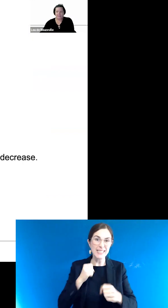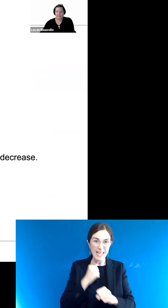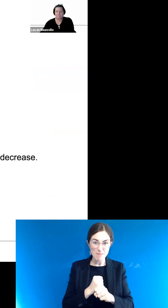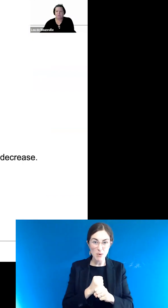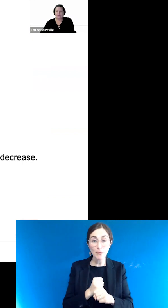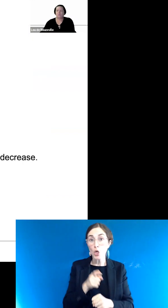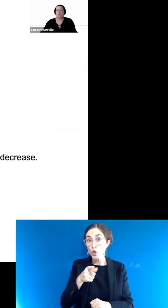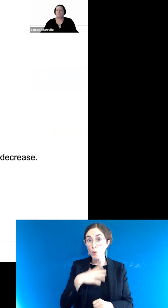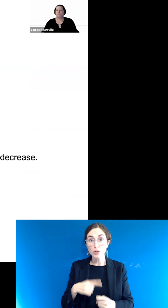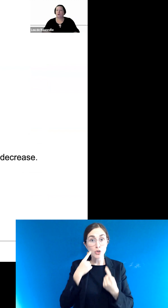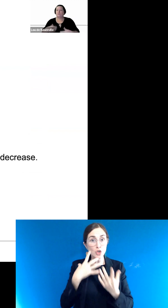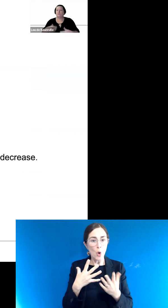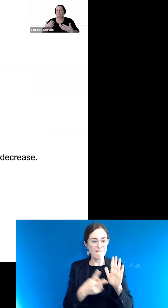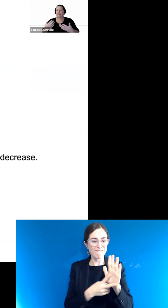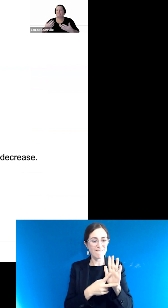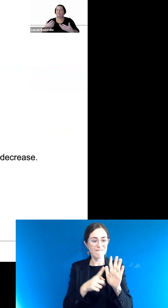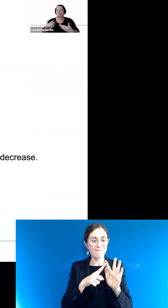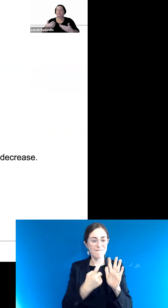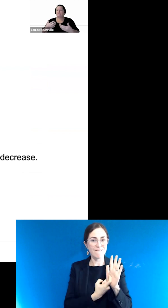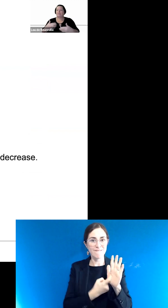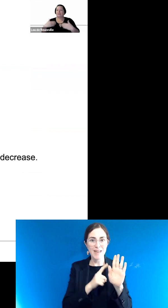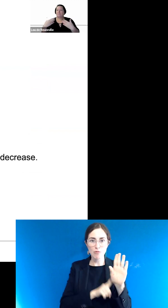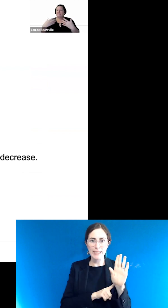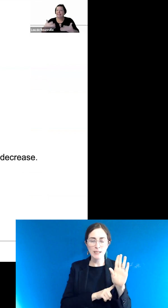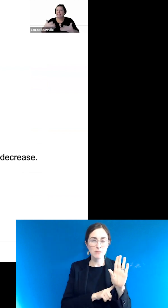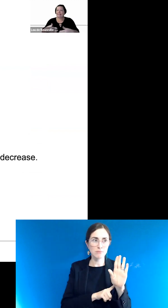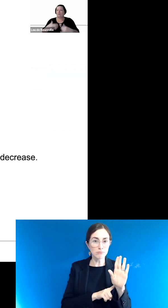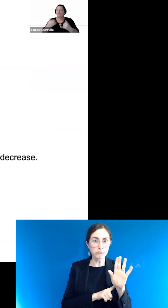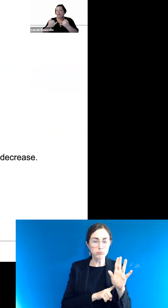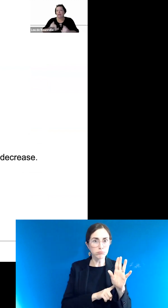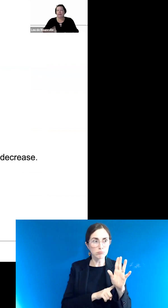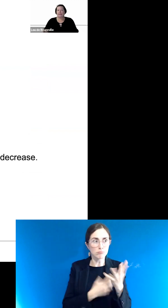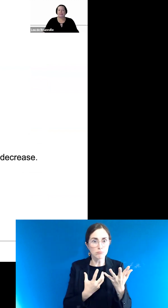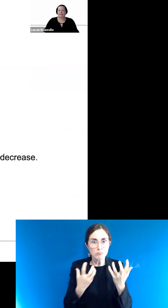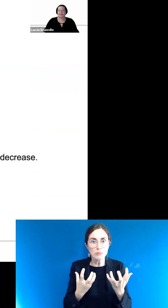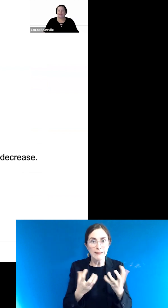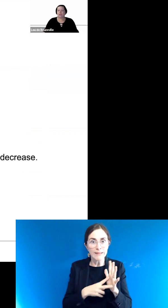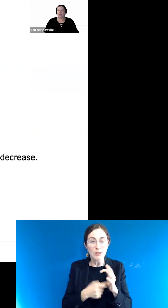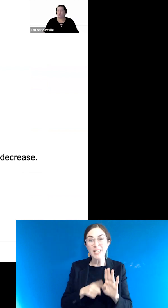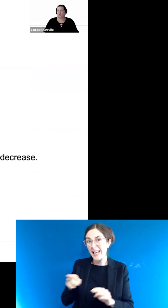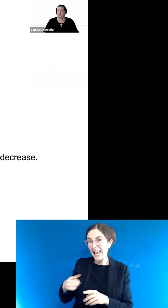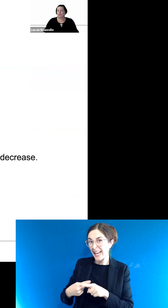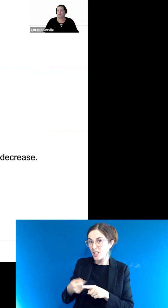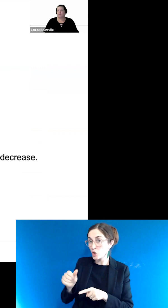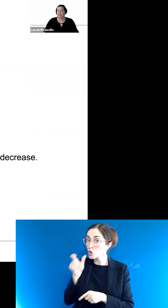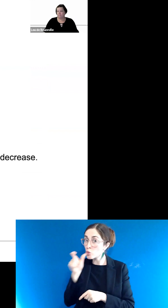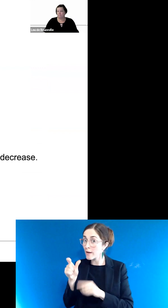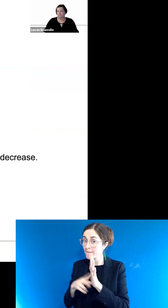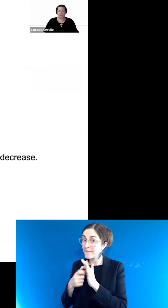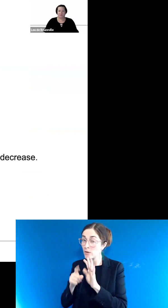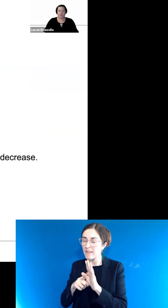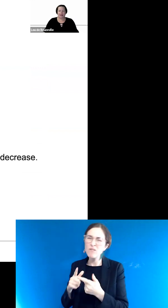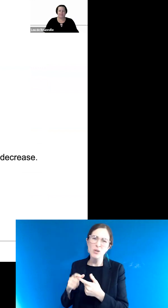So for example, if you want to show something happened with intensity or very, English will use the word